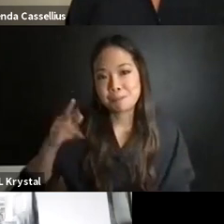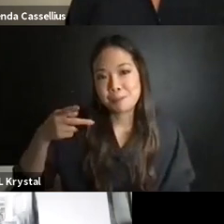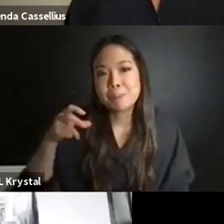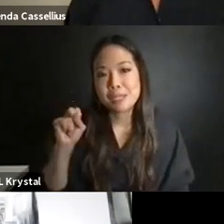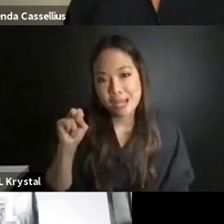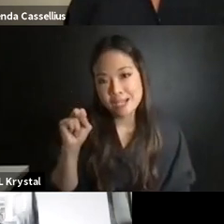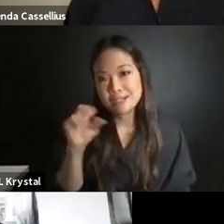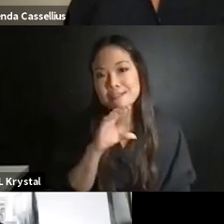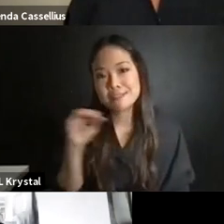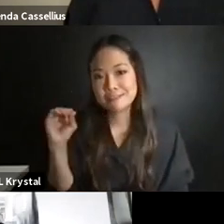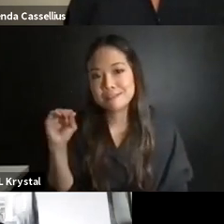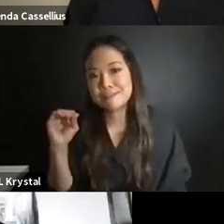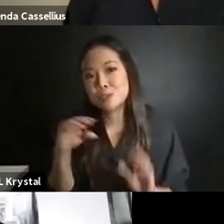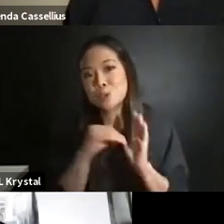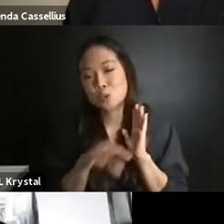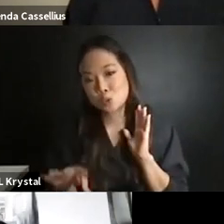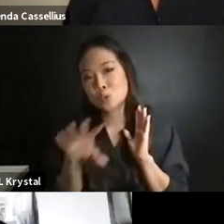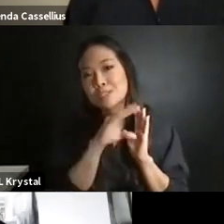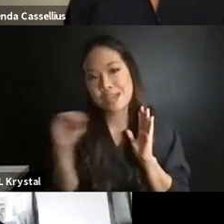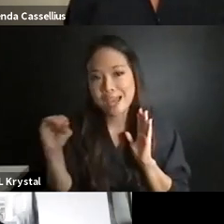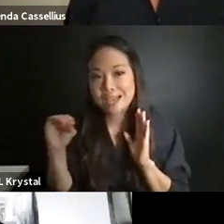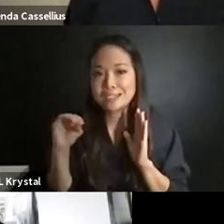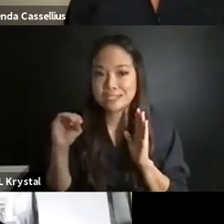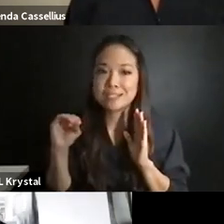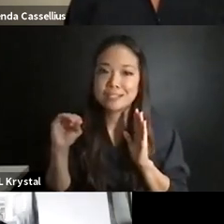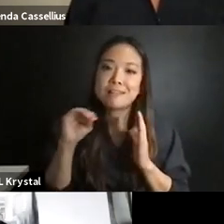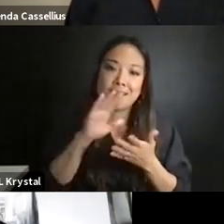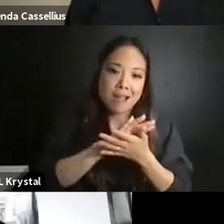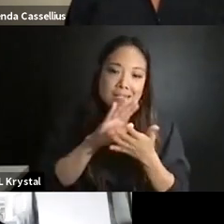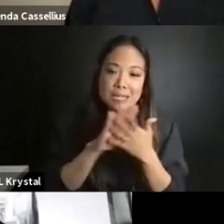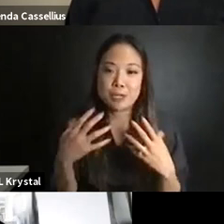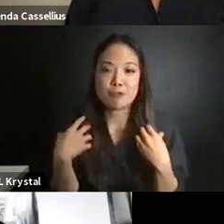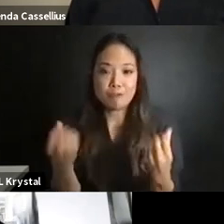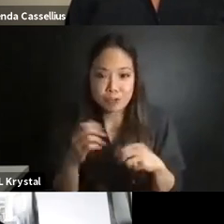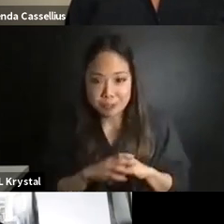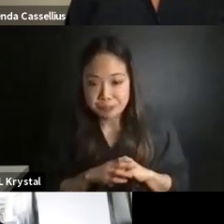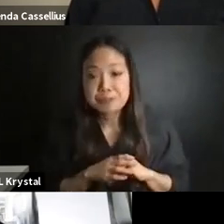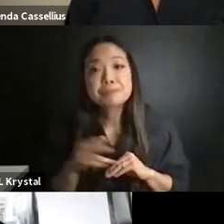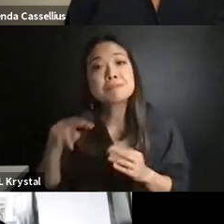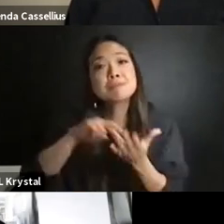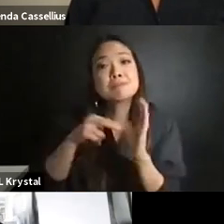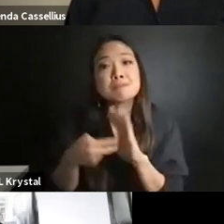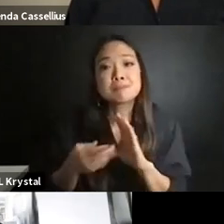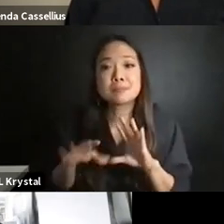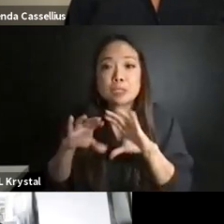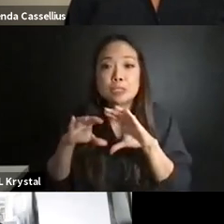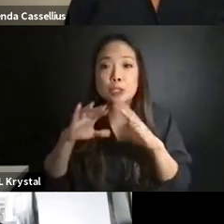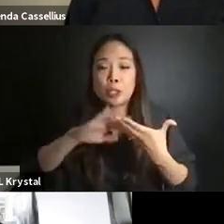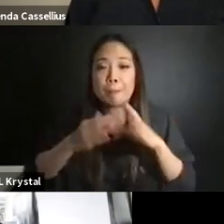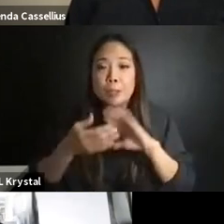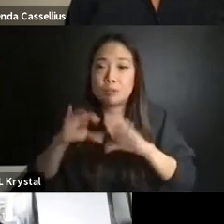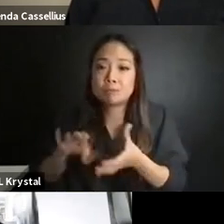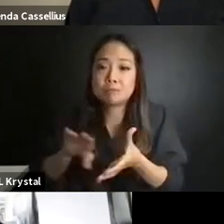academic recovery liquidity and anti-racism means that historically marginalized communities including black latino students with